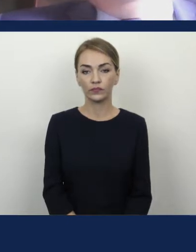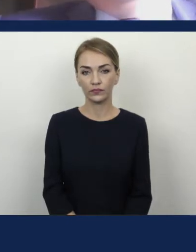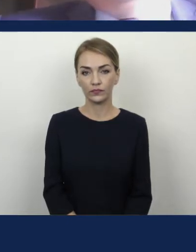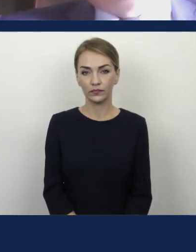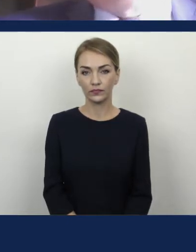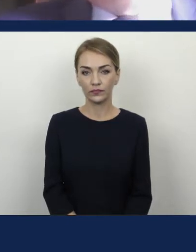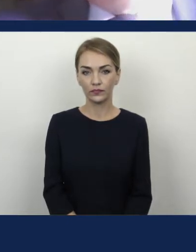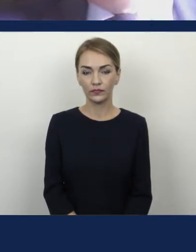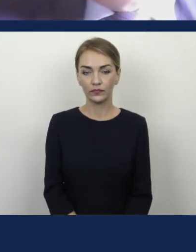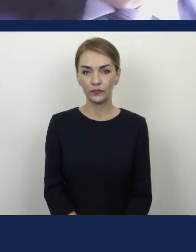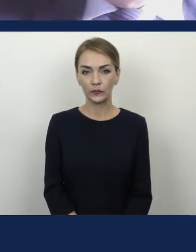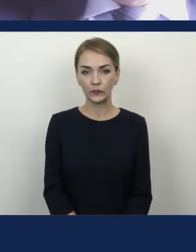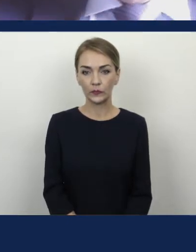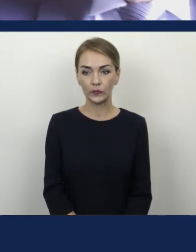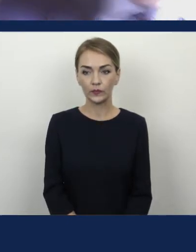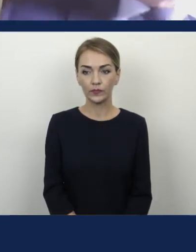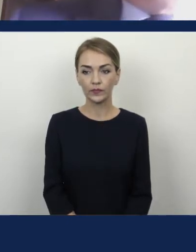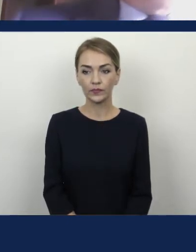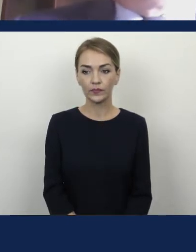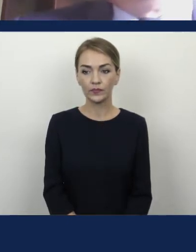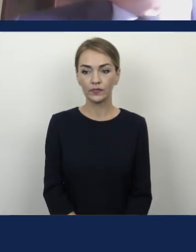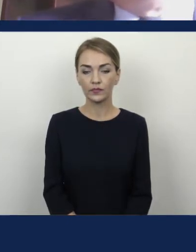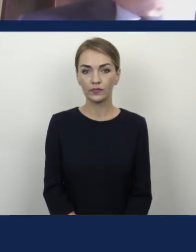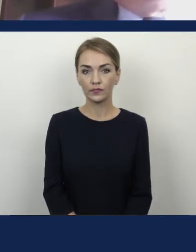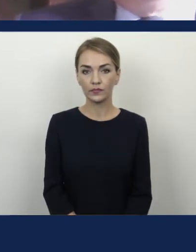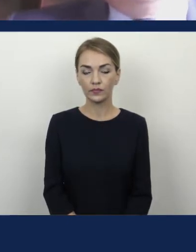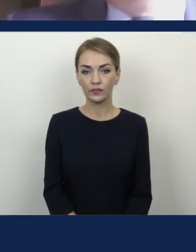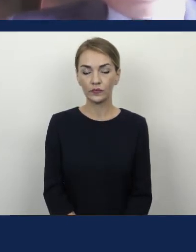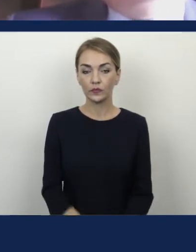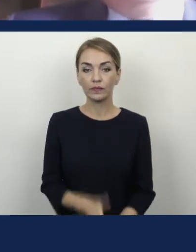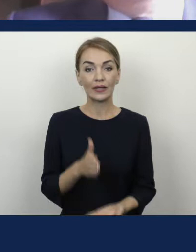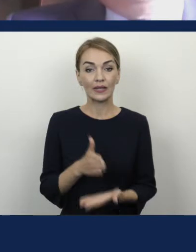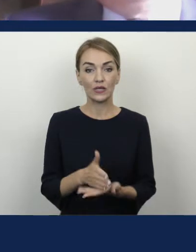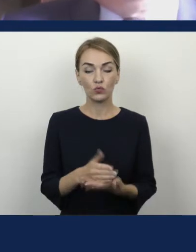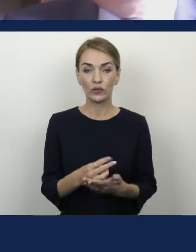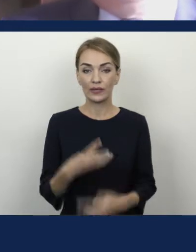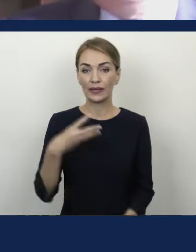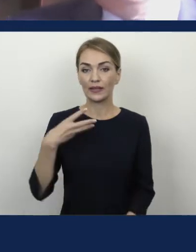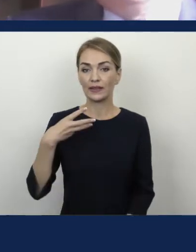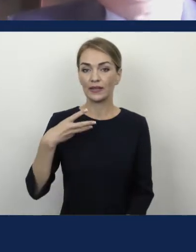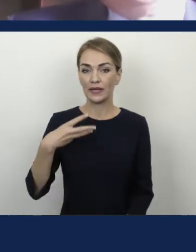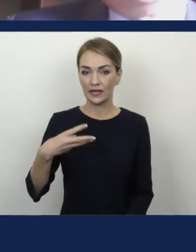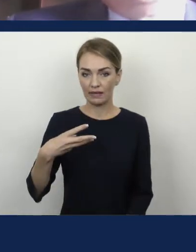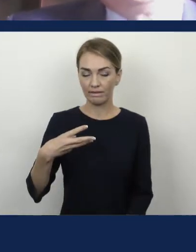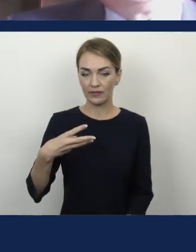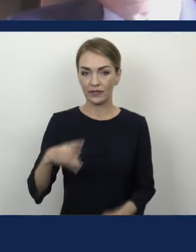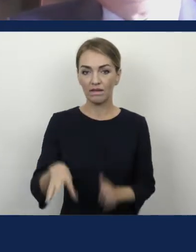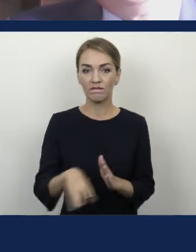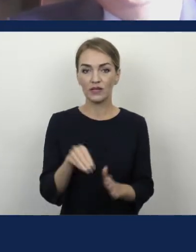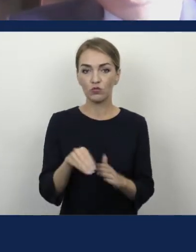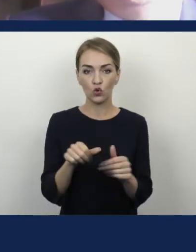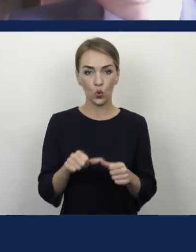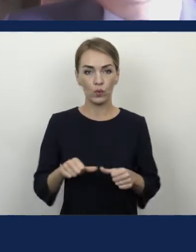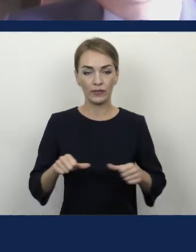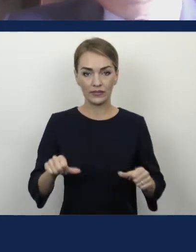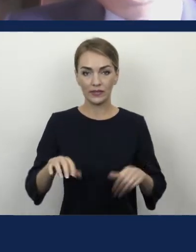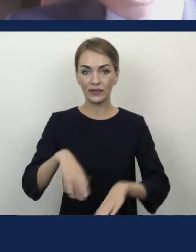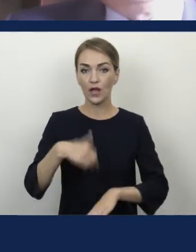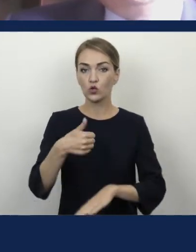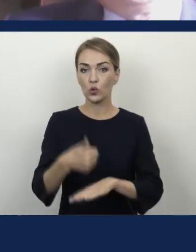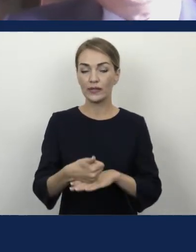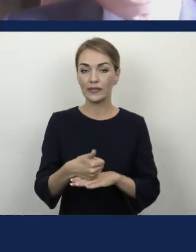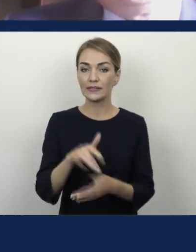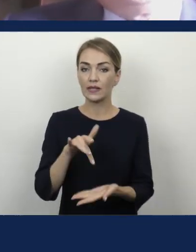Three tiers of electoral commissions led by the Central Electoral Commission